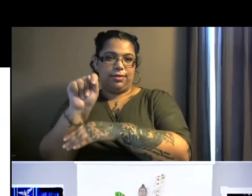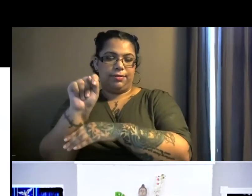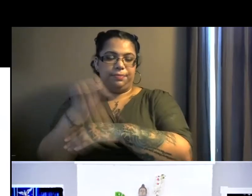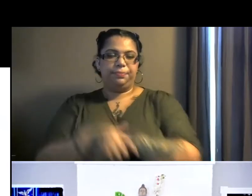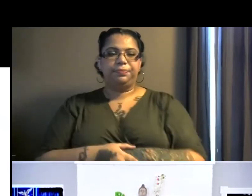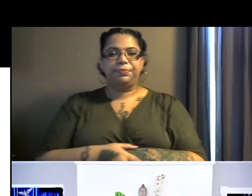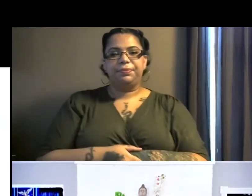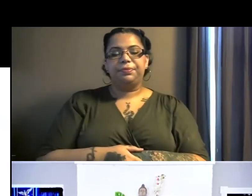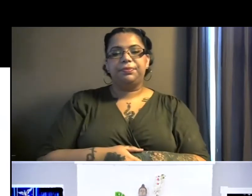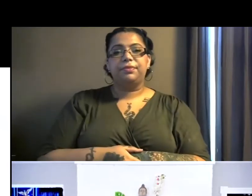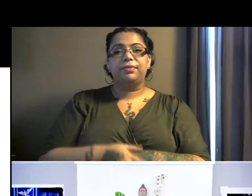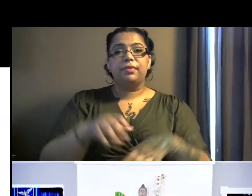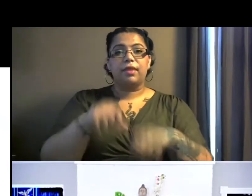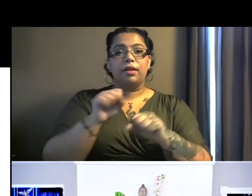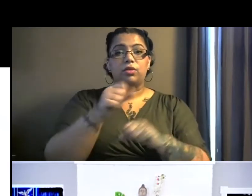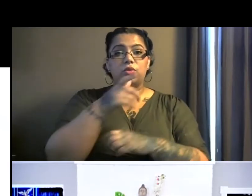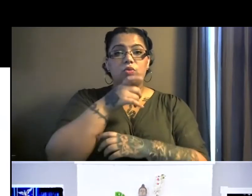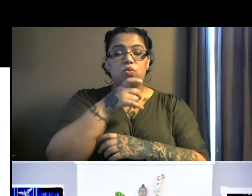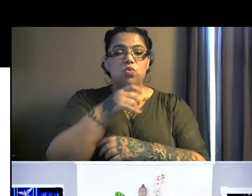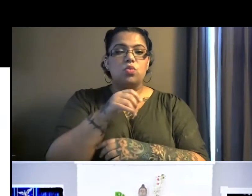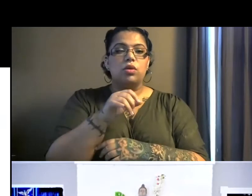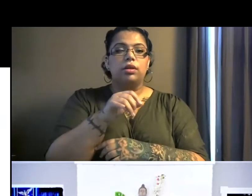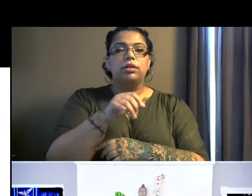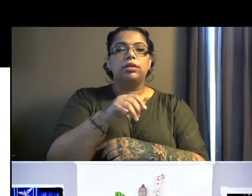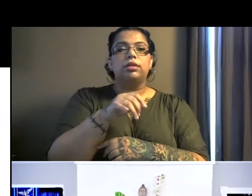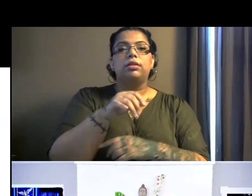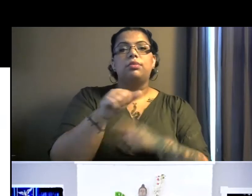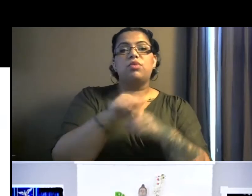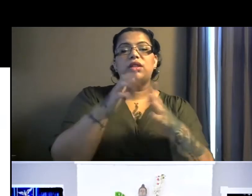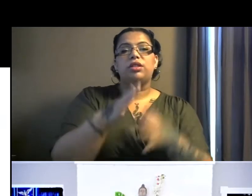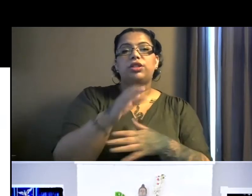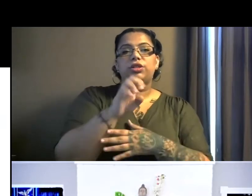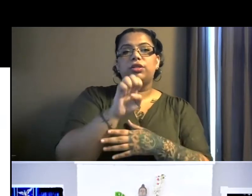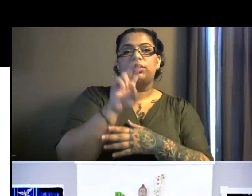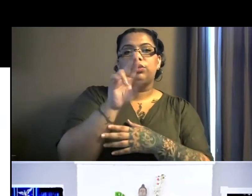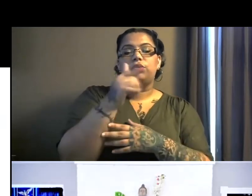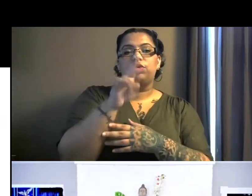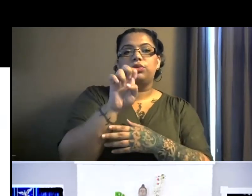The facilitator is practitioner Eugene Holden.